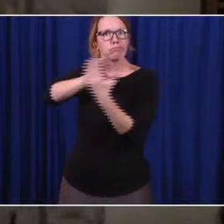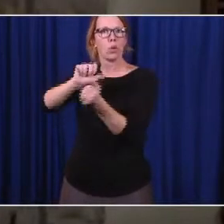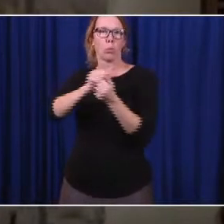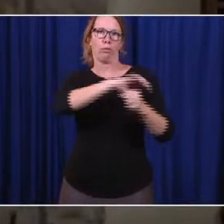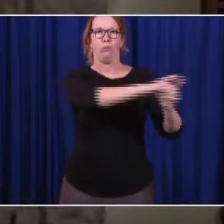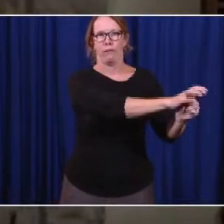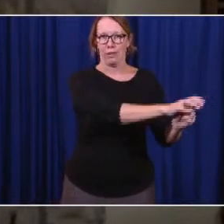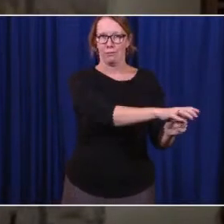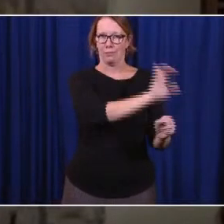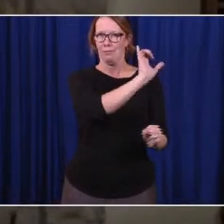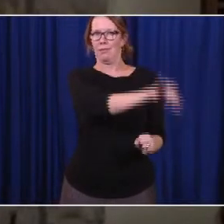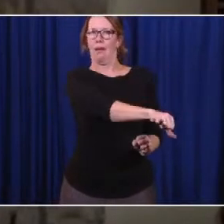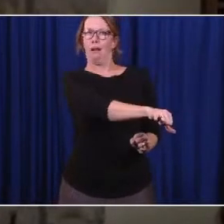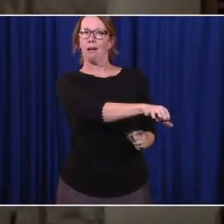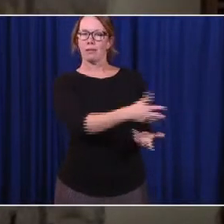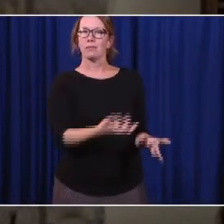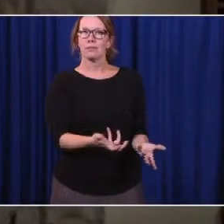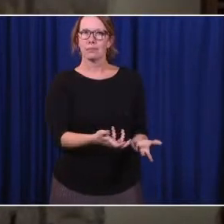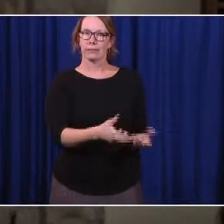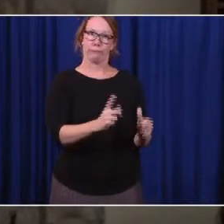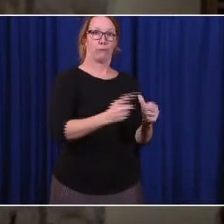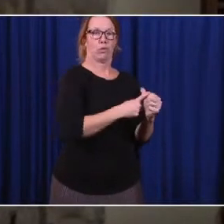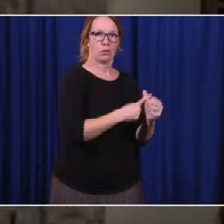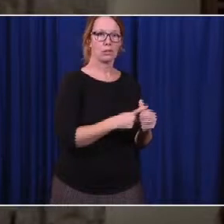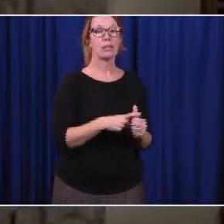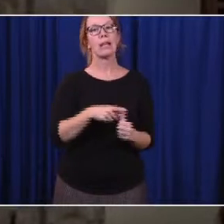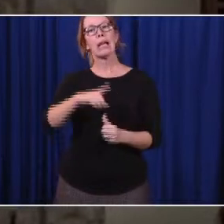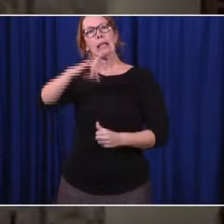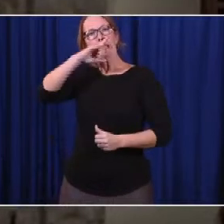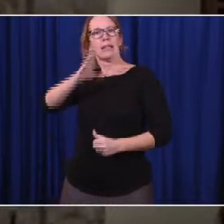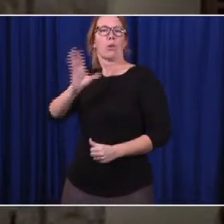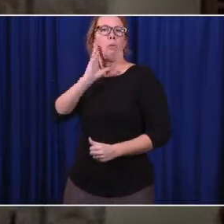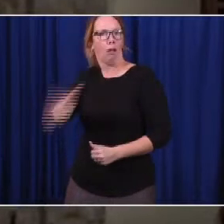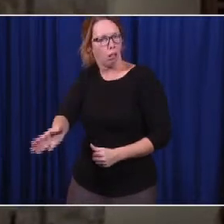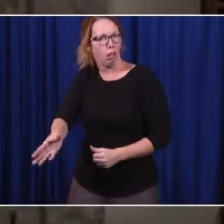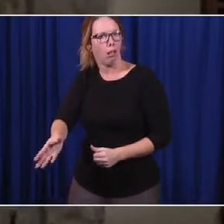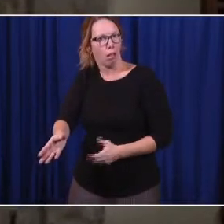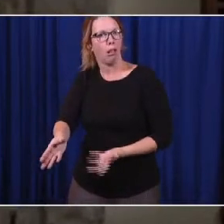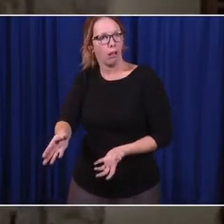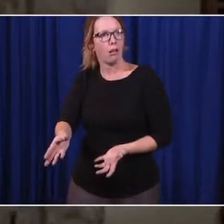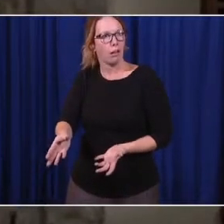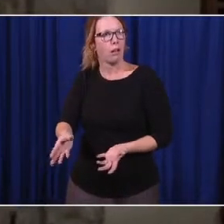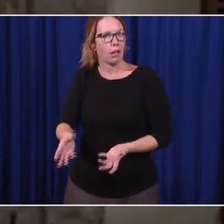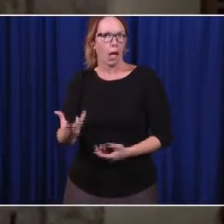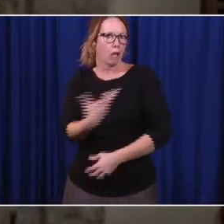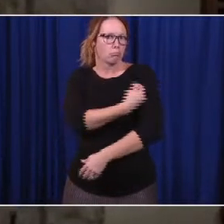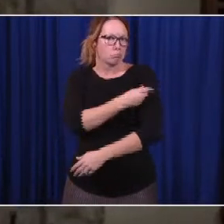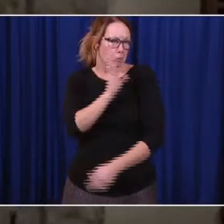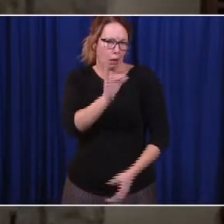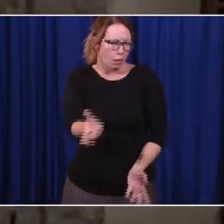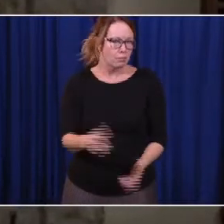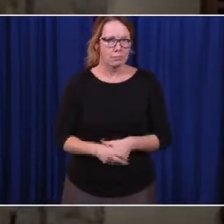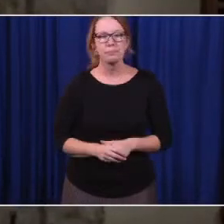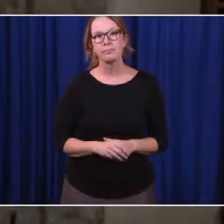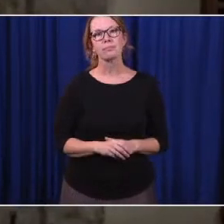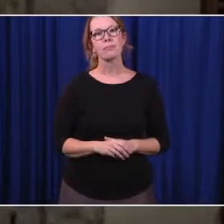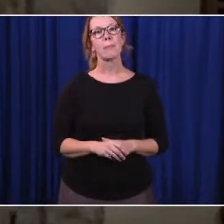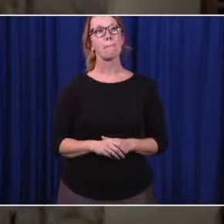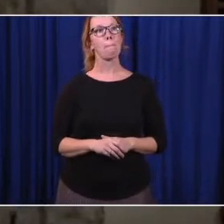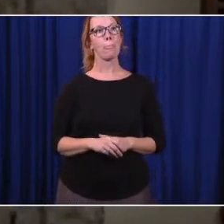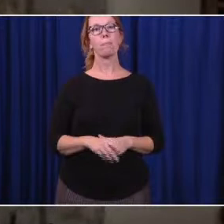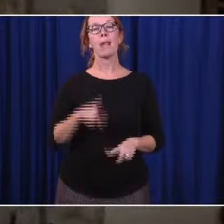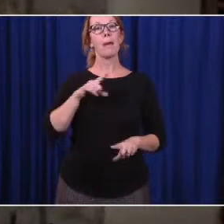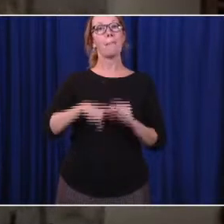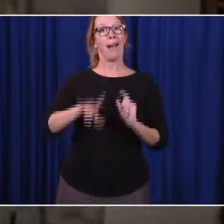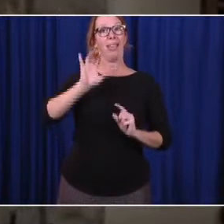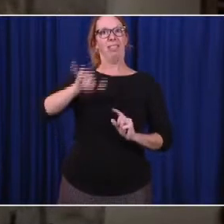starting. Children, certainly we hope at some point we should get vaccinated. But I don't